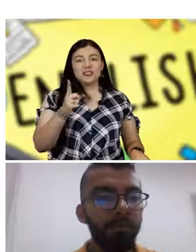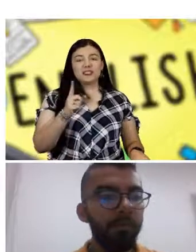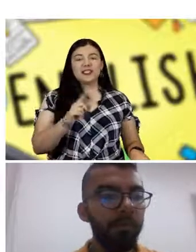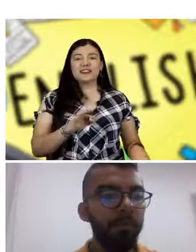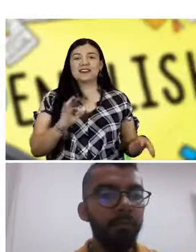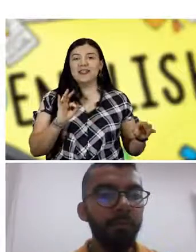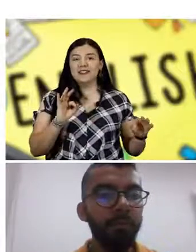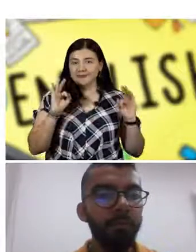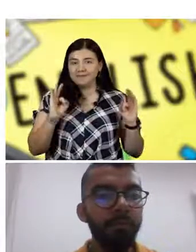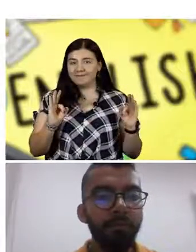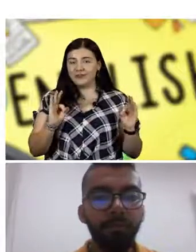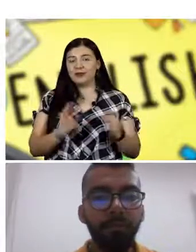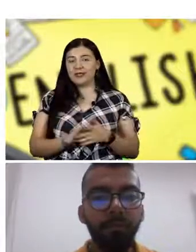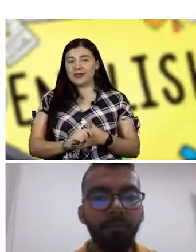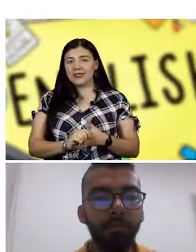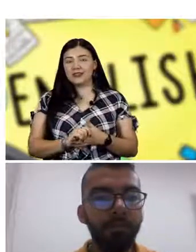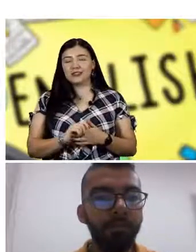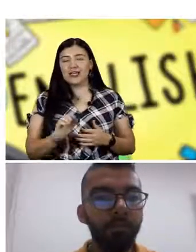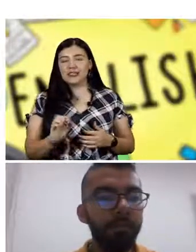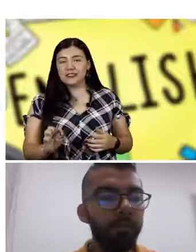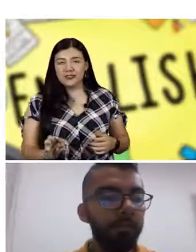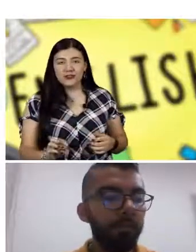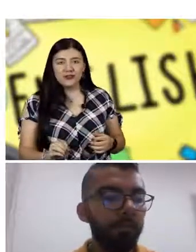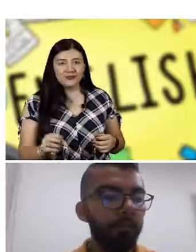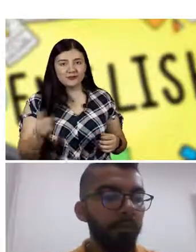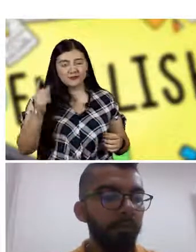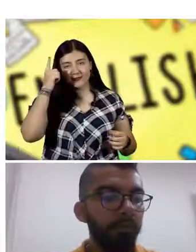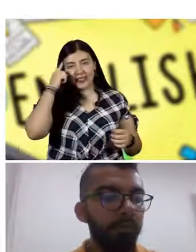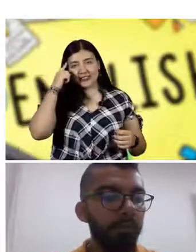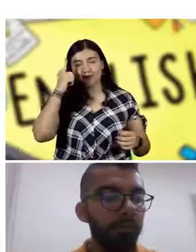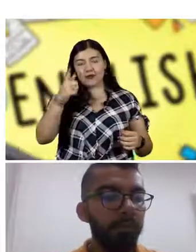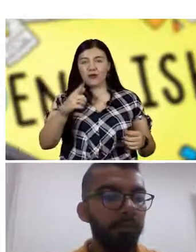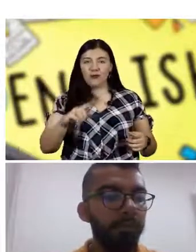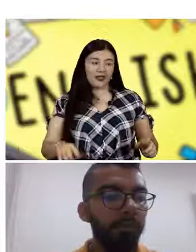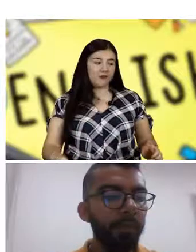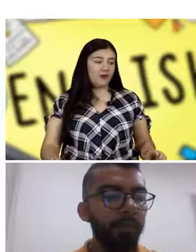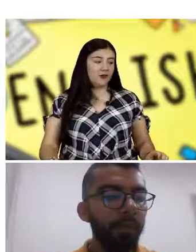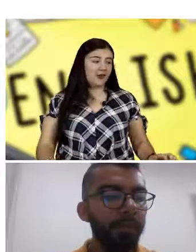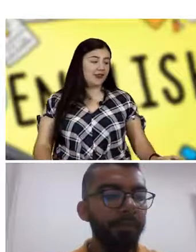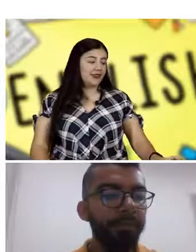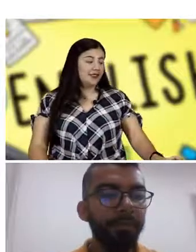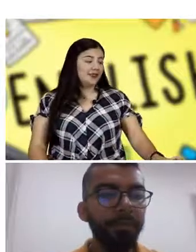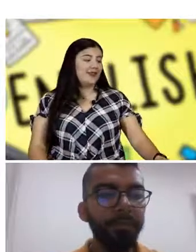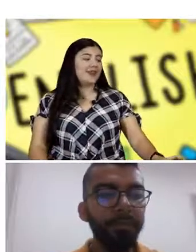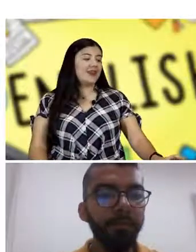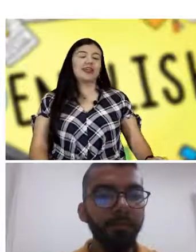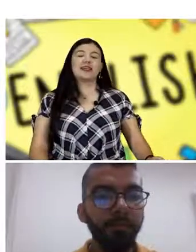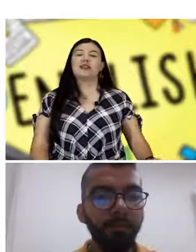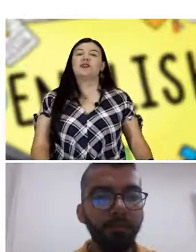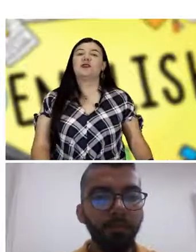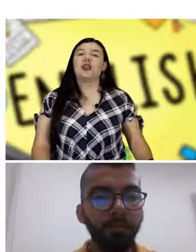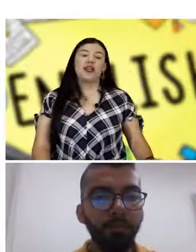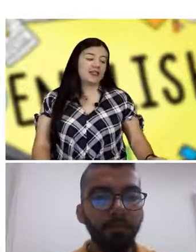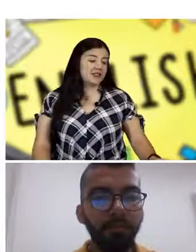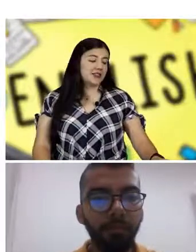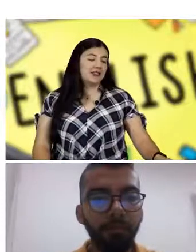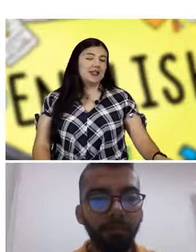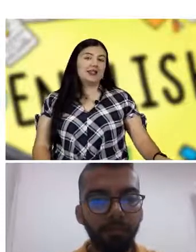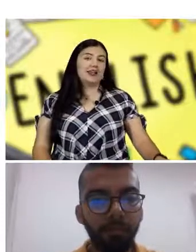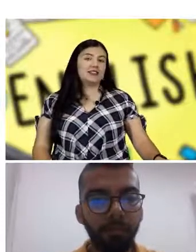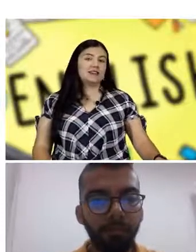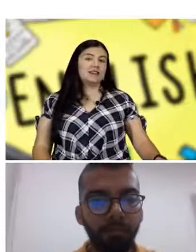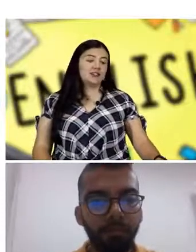eso muestra que están súper atentos allí con este vocabulario. Muy bien. Neck,